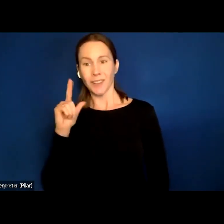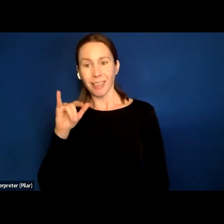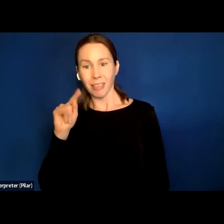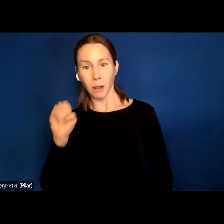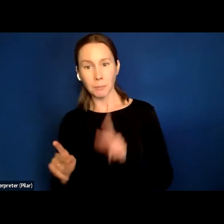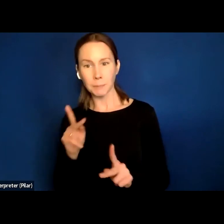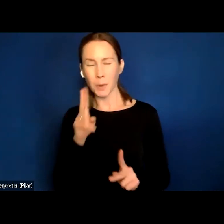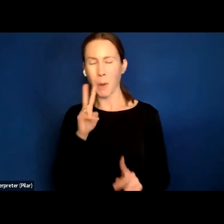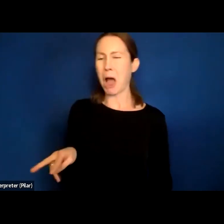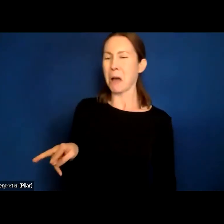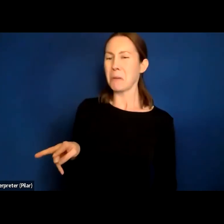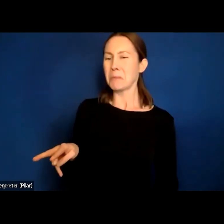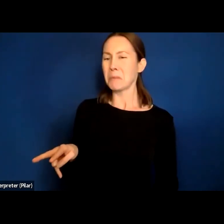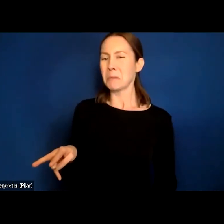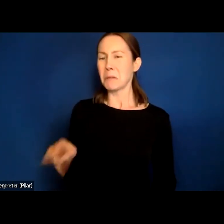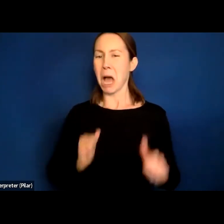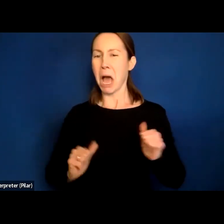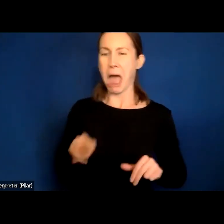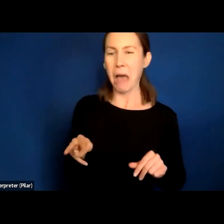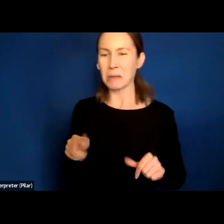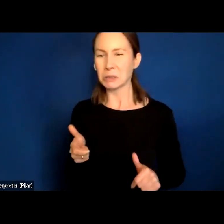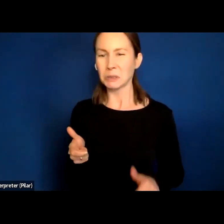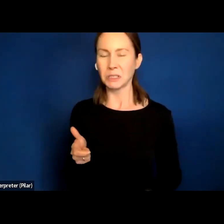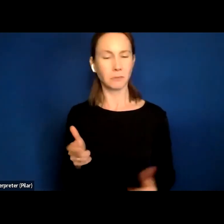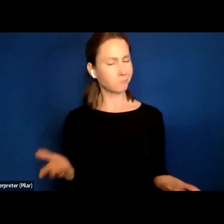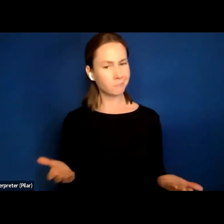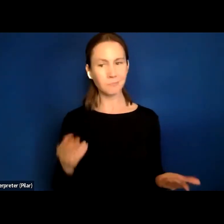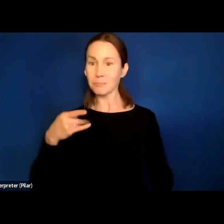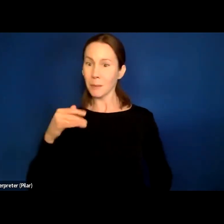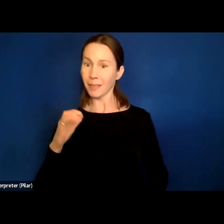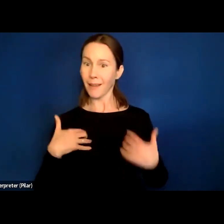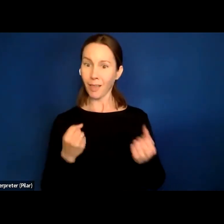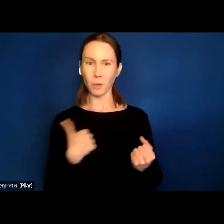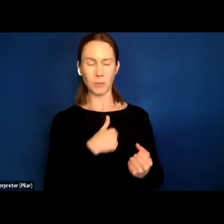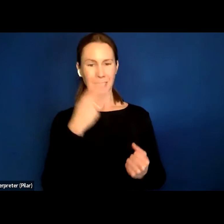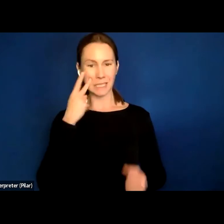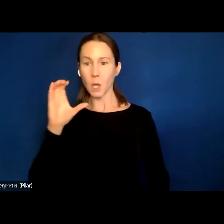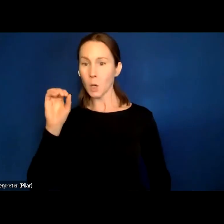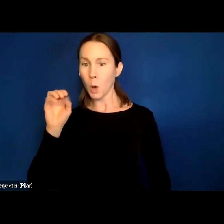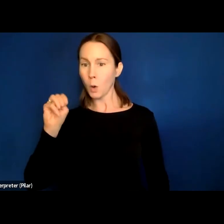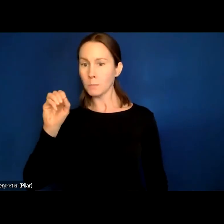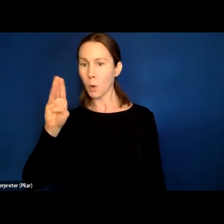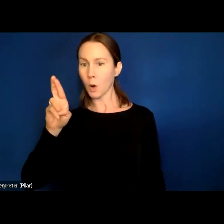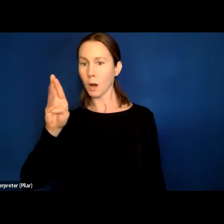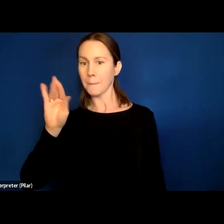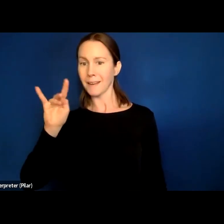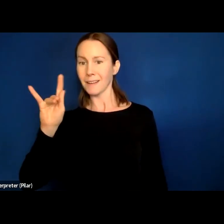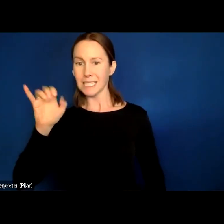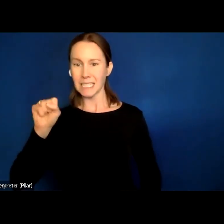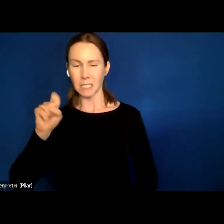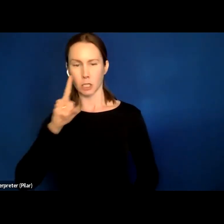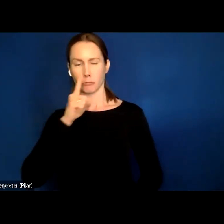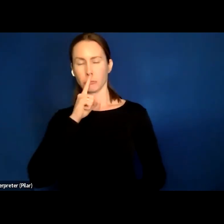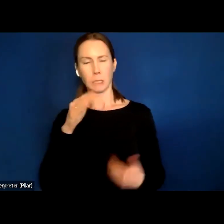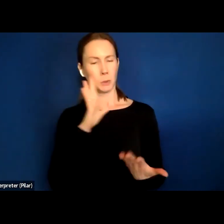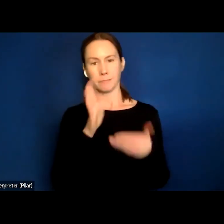In public health, we only need to look at the ways that comorbidities have been weaponized against disabled and chronically